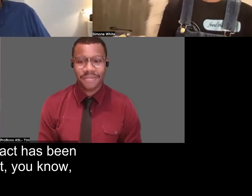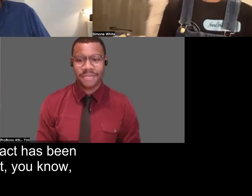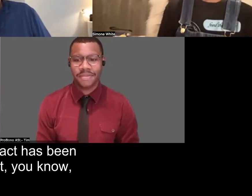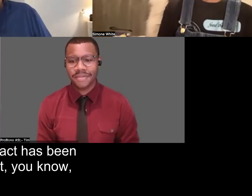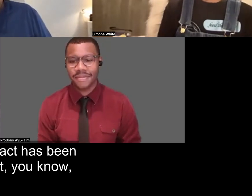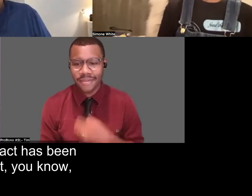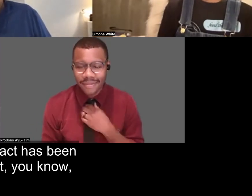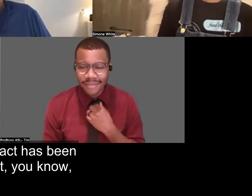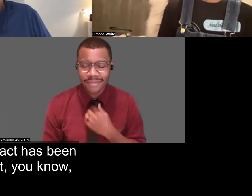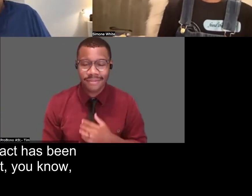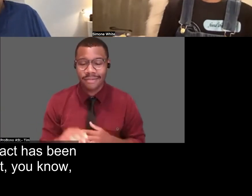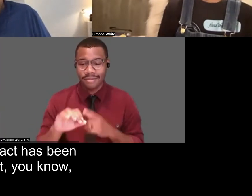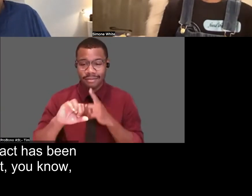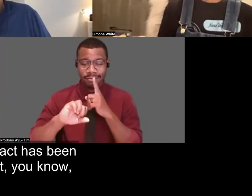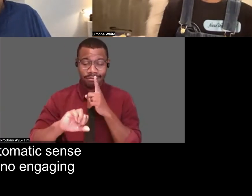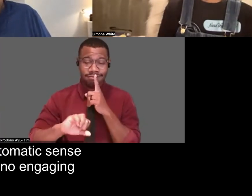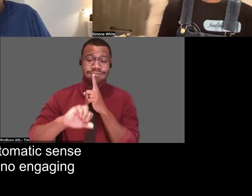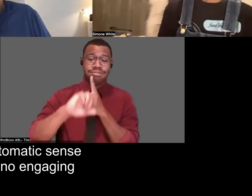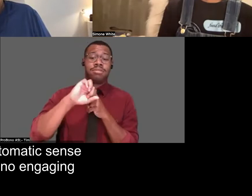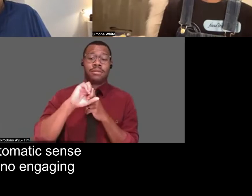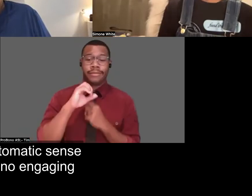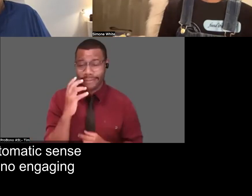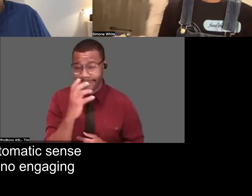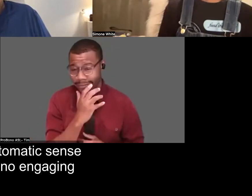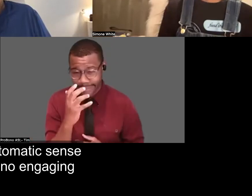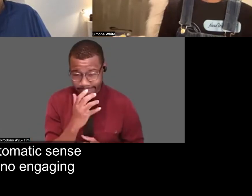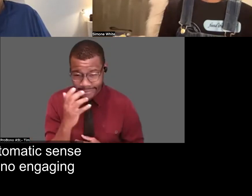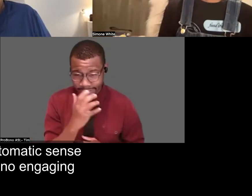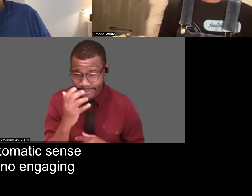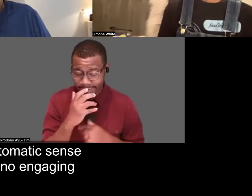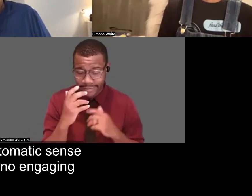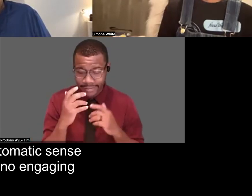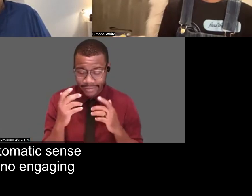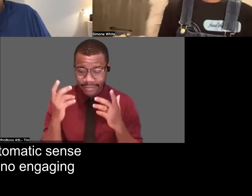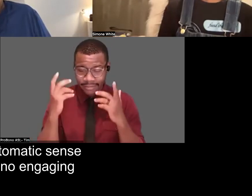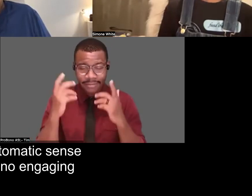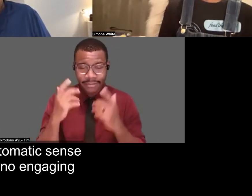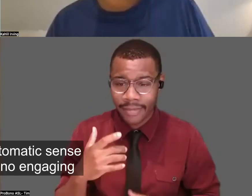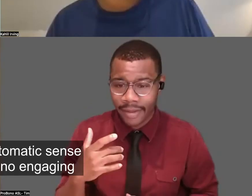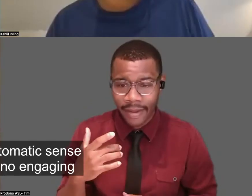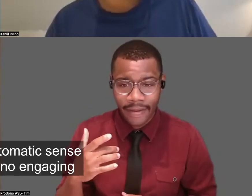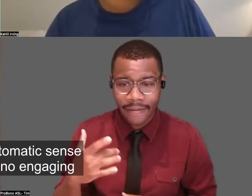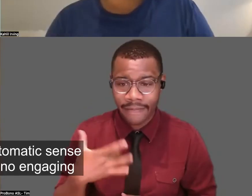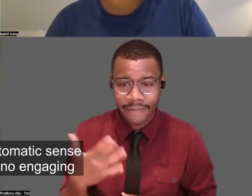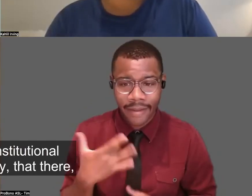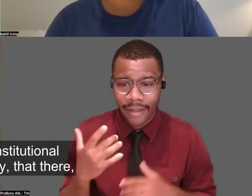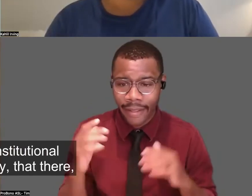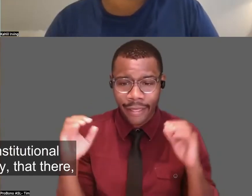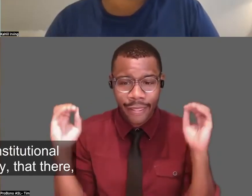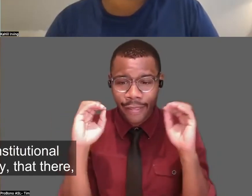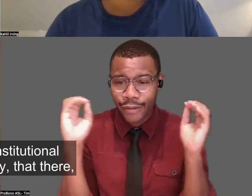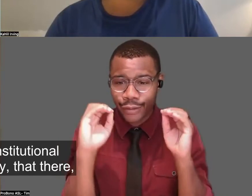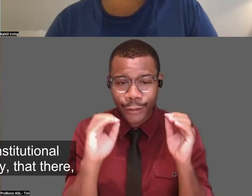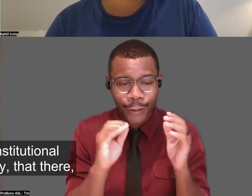been so great that, you know, the sort of automatic sense that there is no engaging